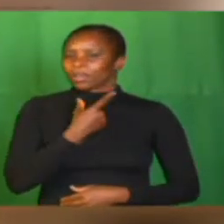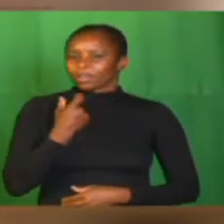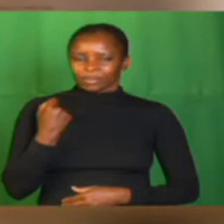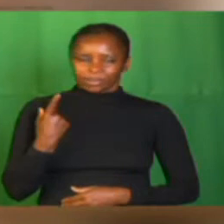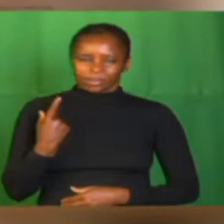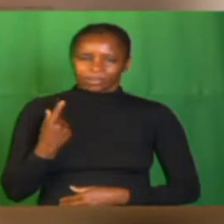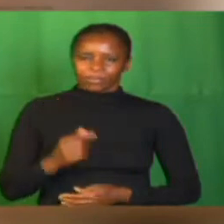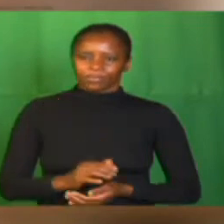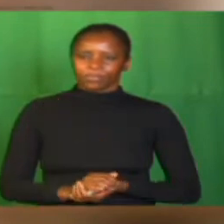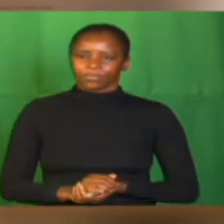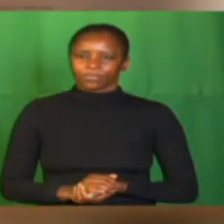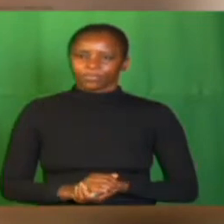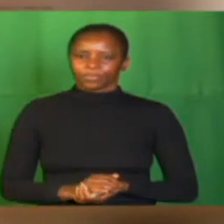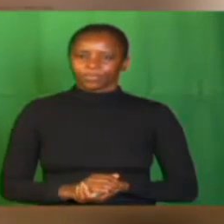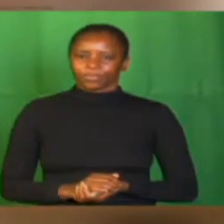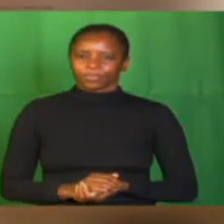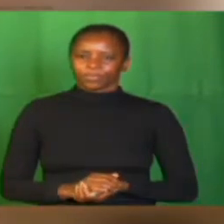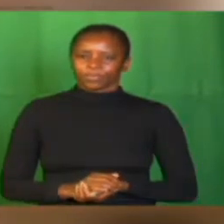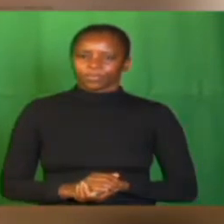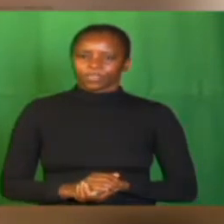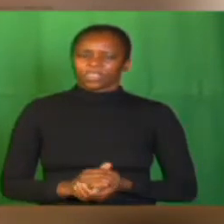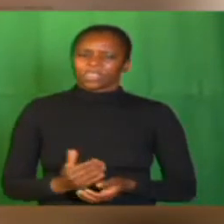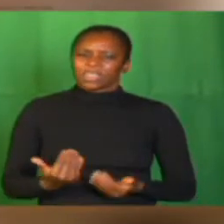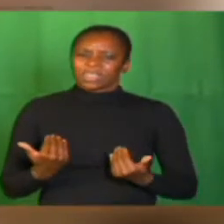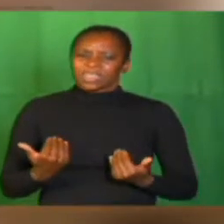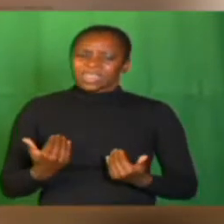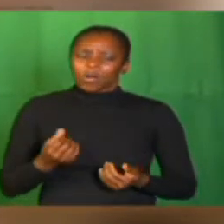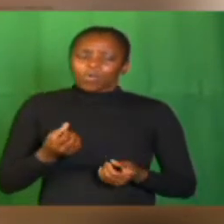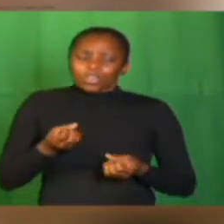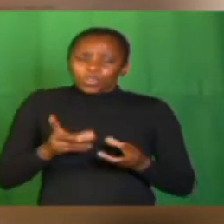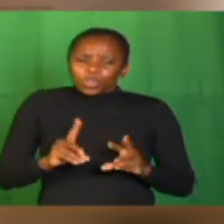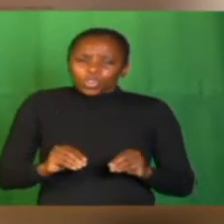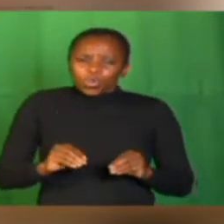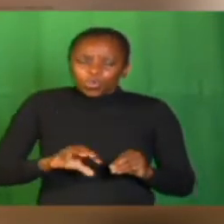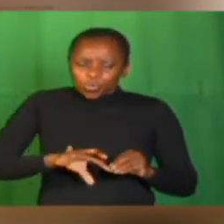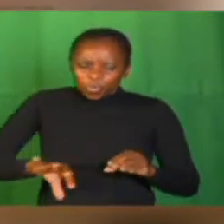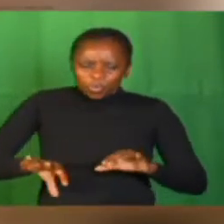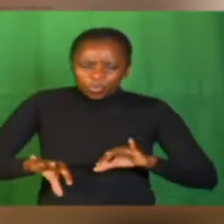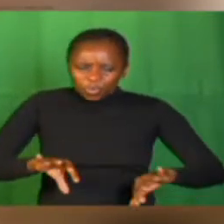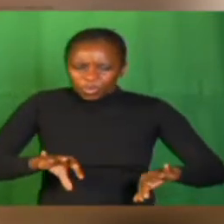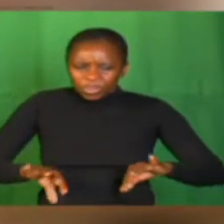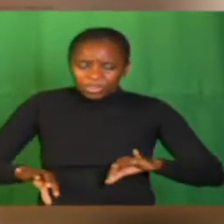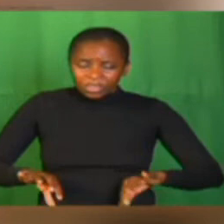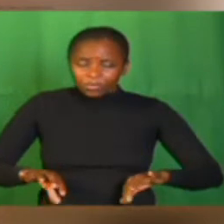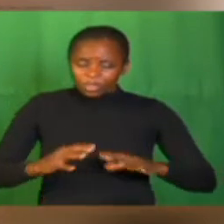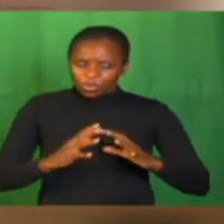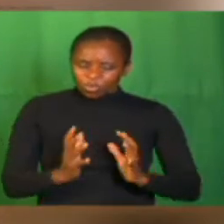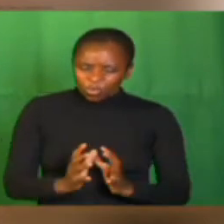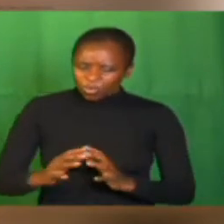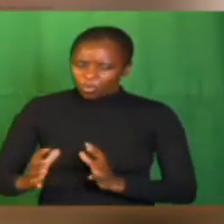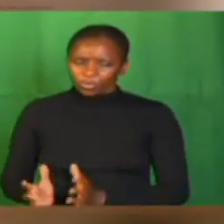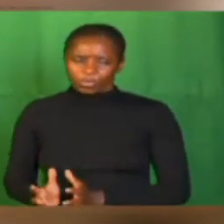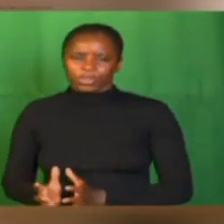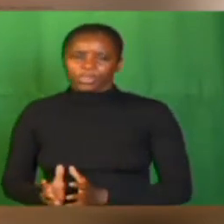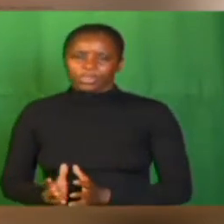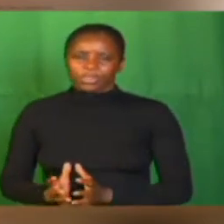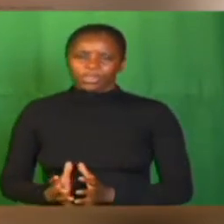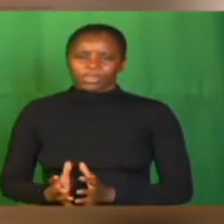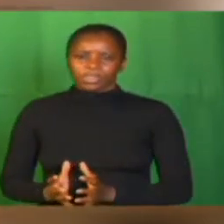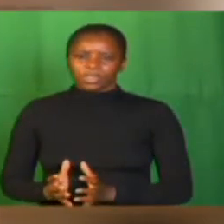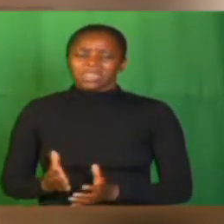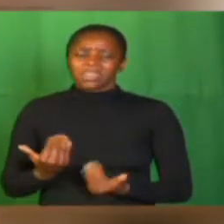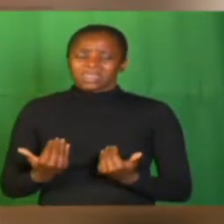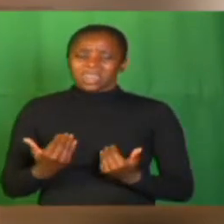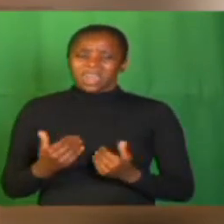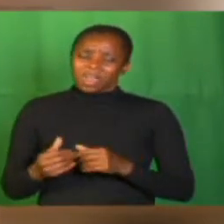you should take note that whenever you are doing distributive or associative or grouping, you make sure you go